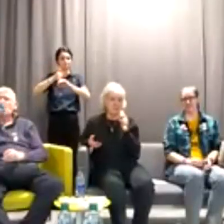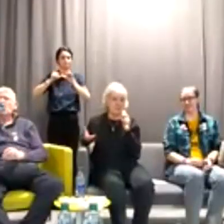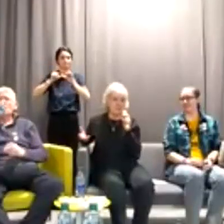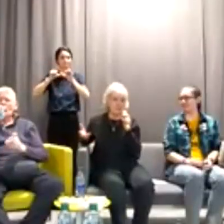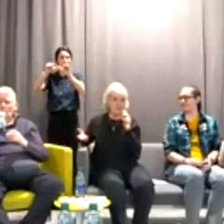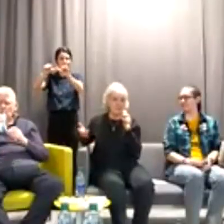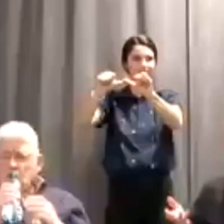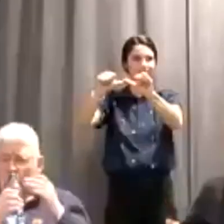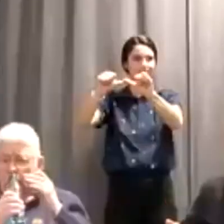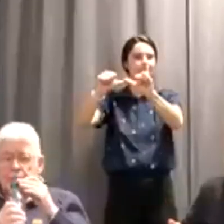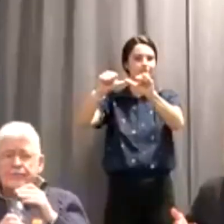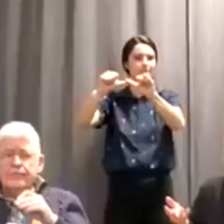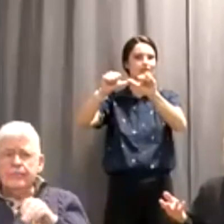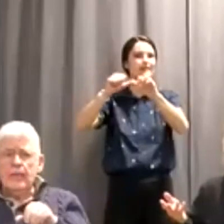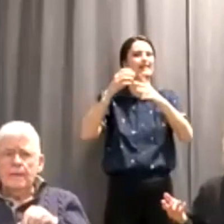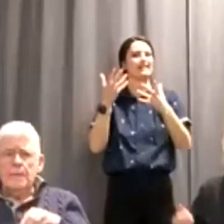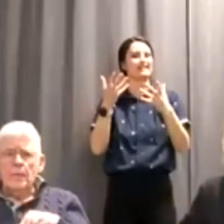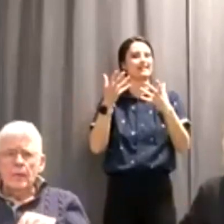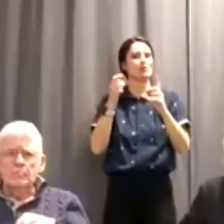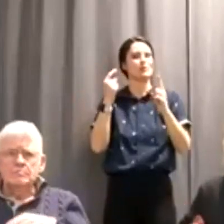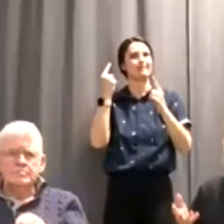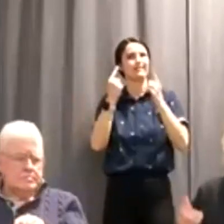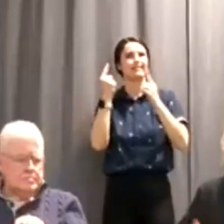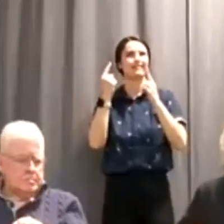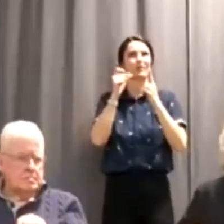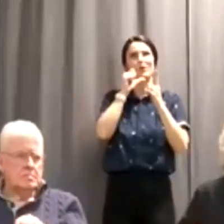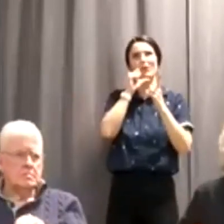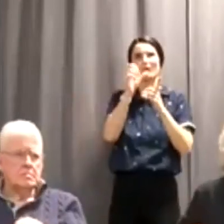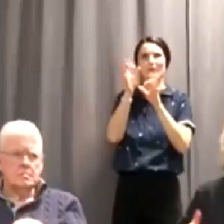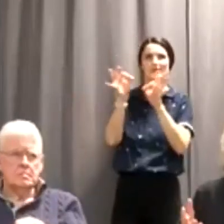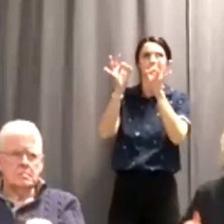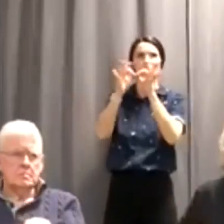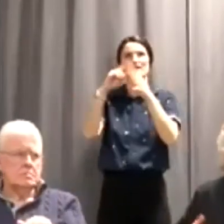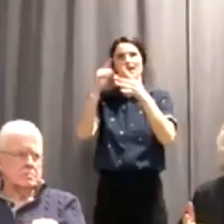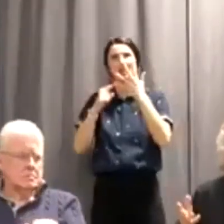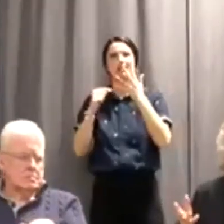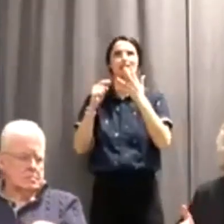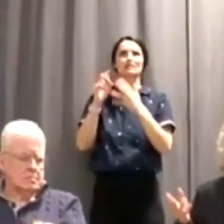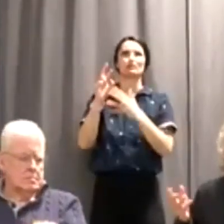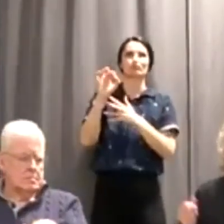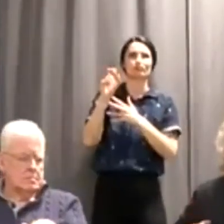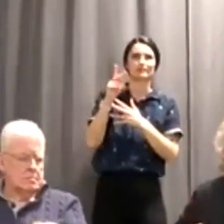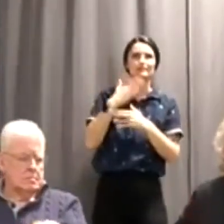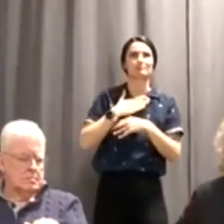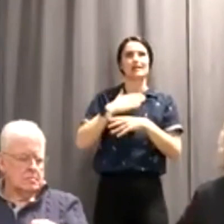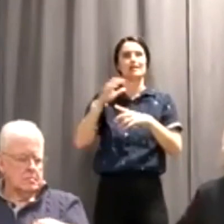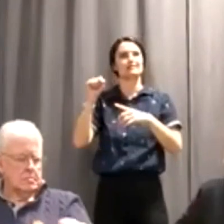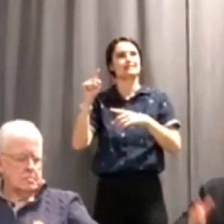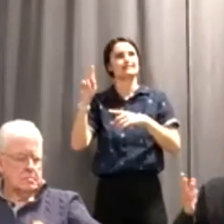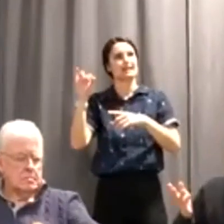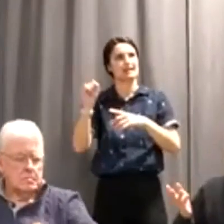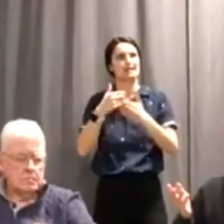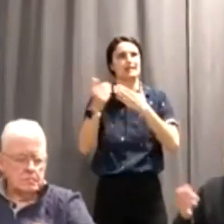all, so that you don't go around thinking it's all for naught. Like, why did I risk my status, my whatever,